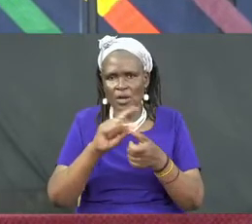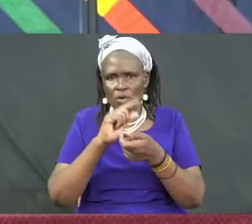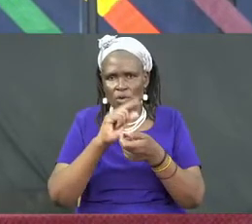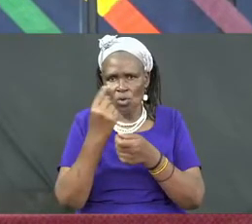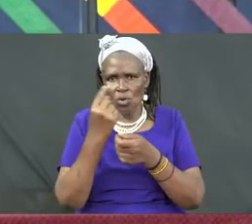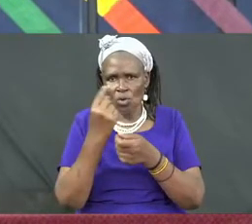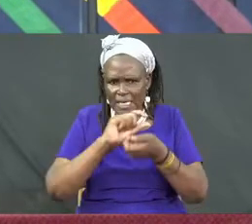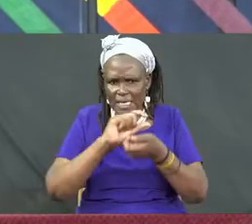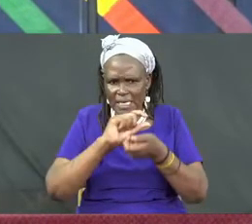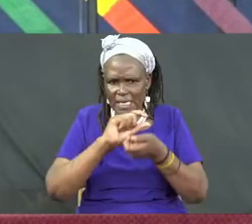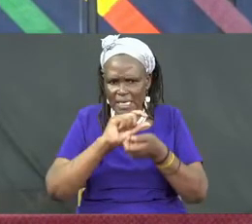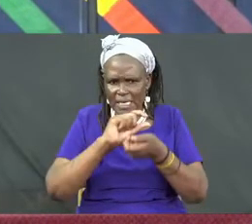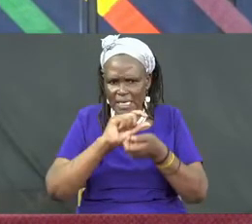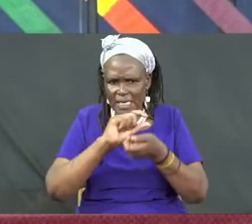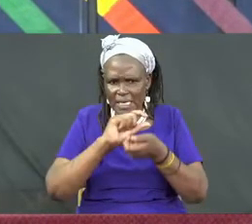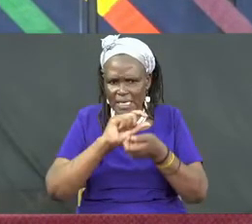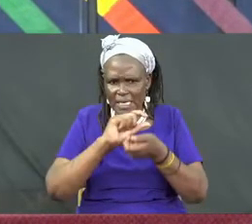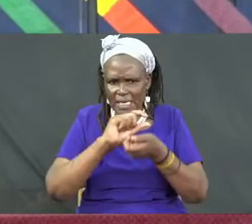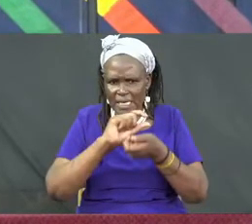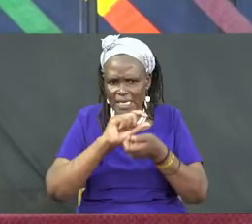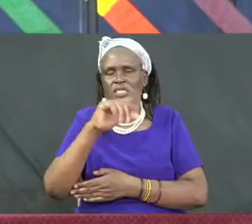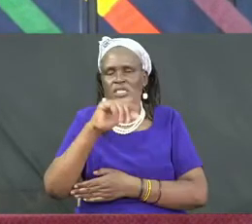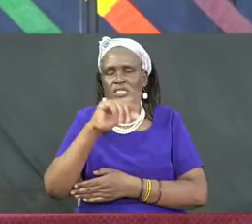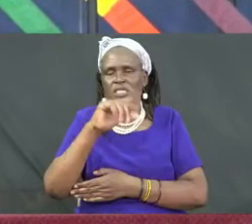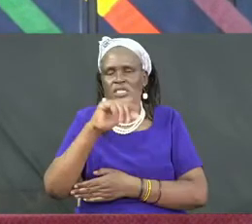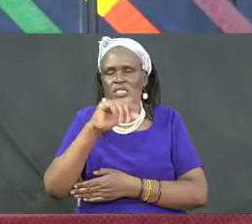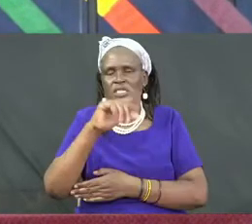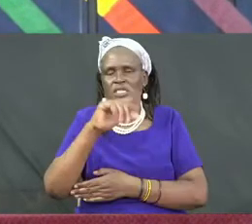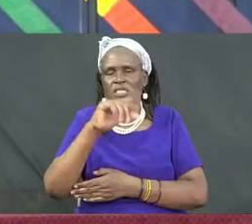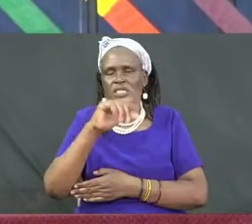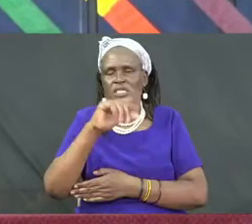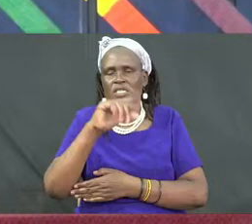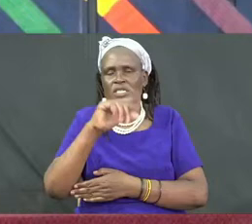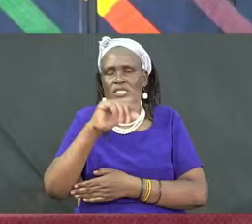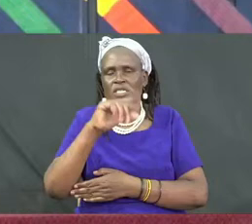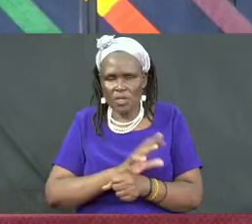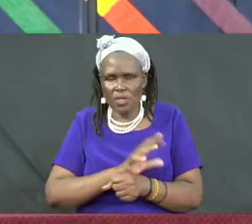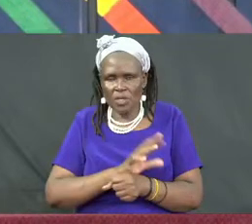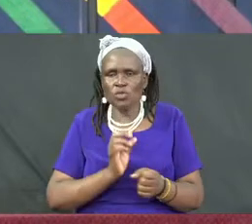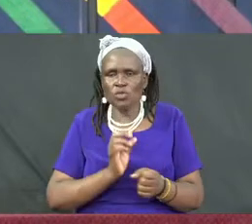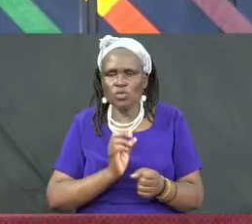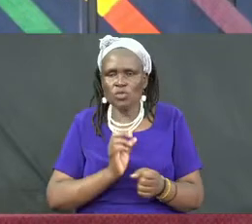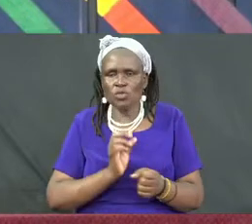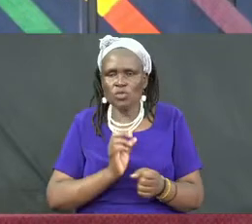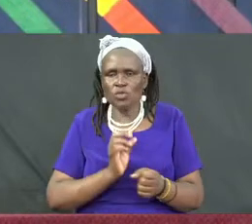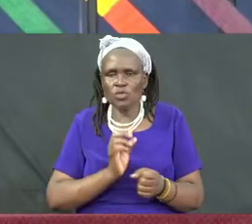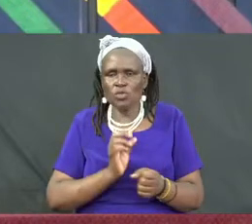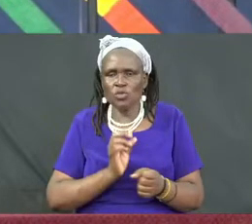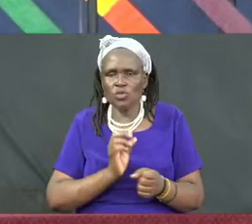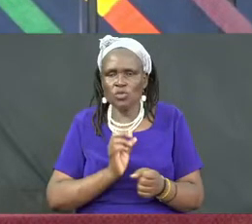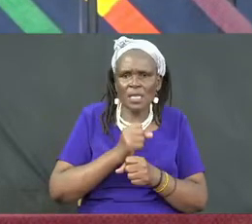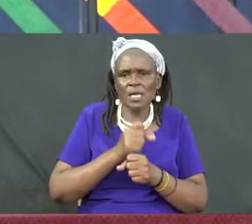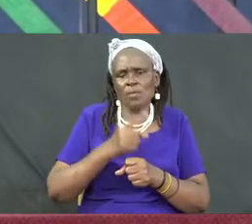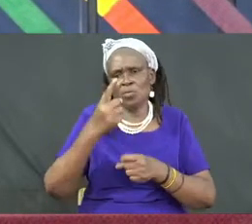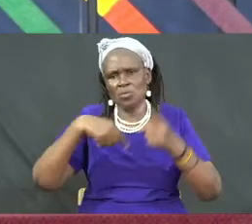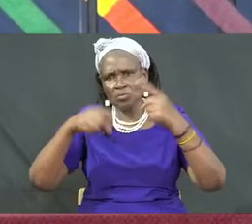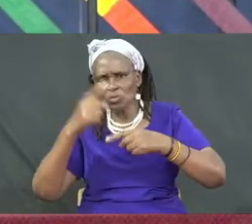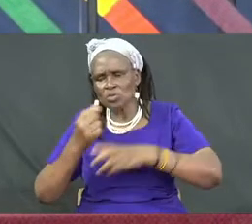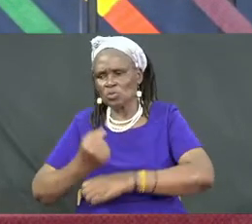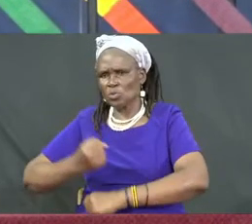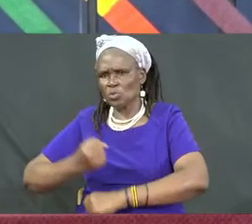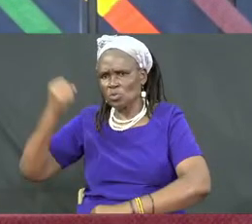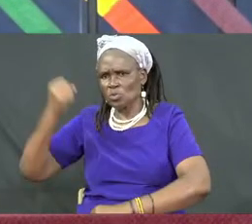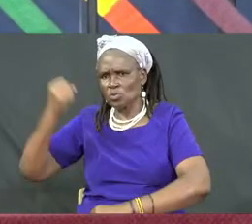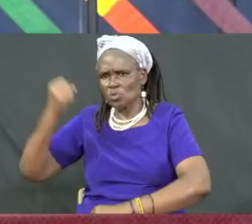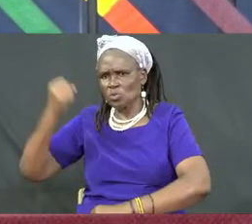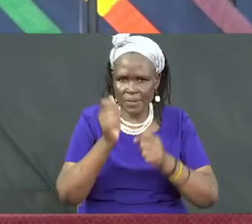from their God, your mission will be accomplished. You may not be able to win against them with swords and clubs, but if only